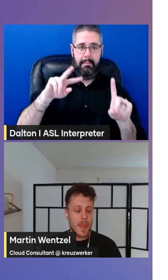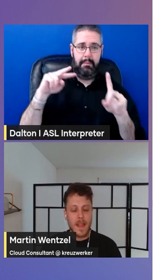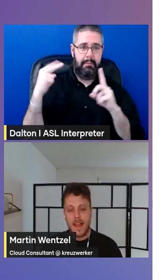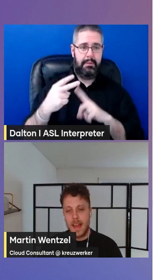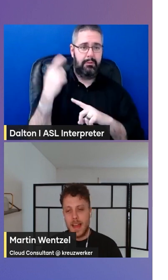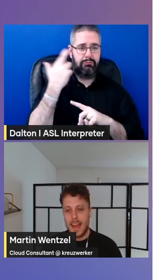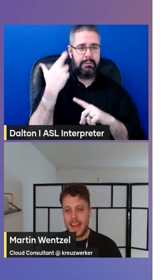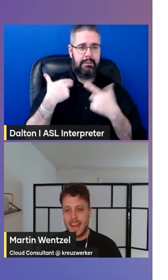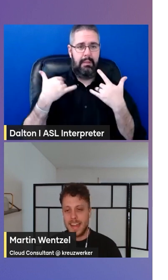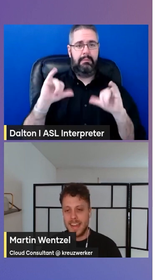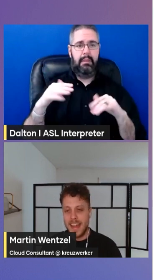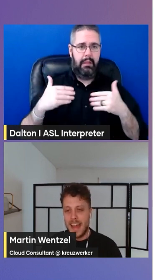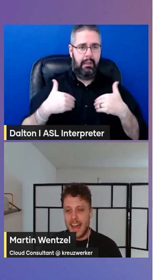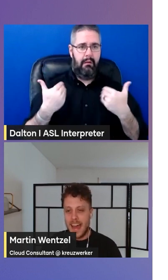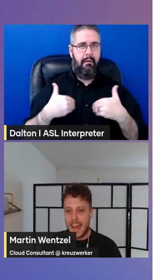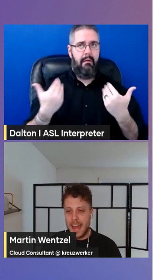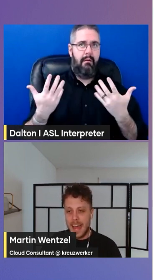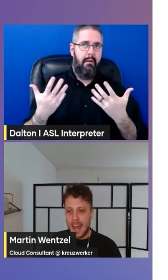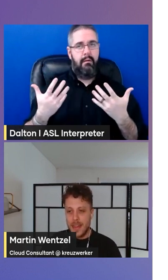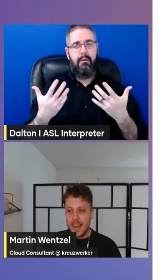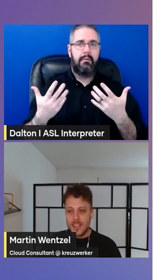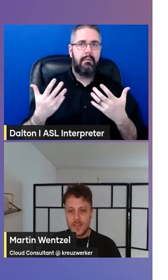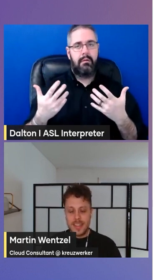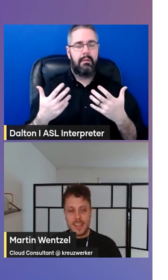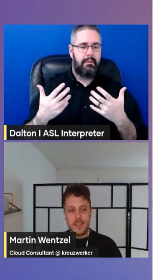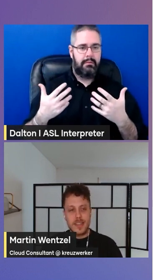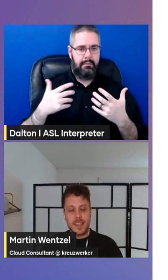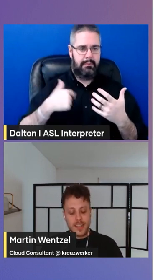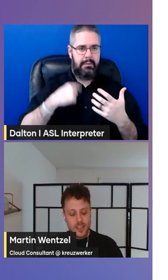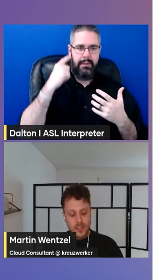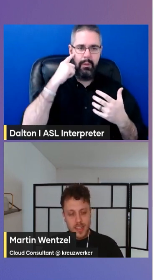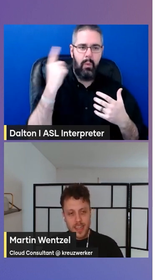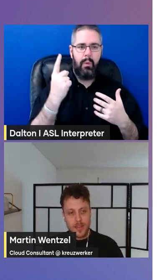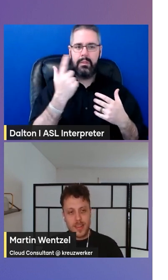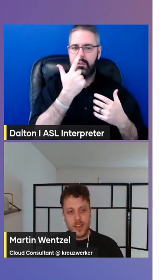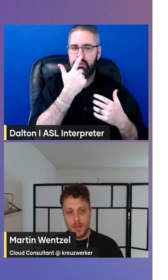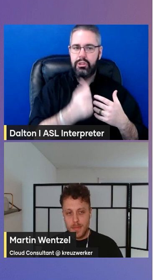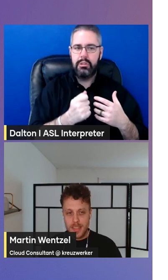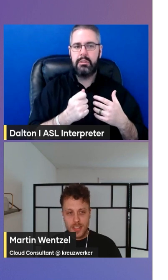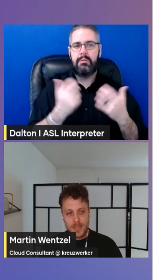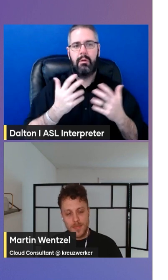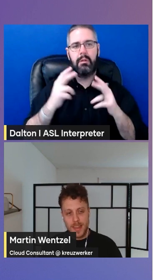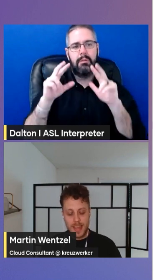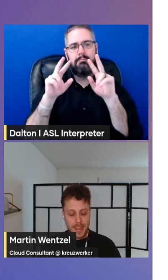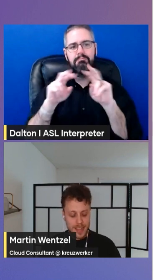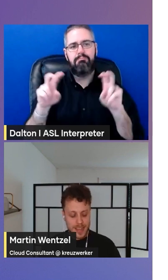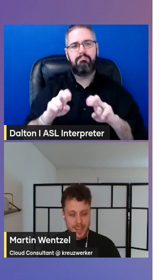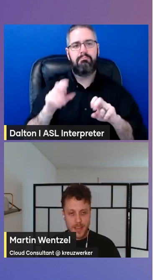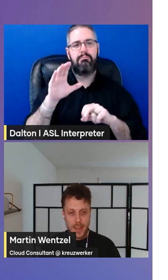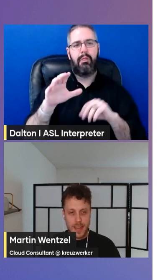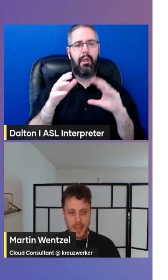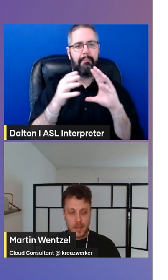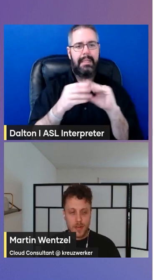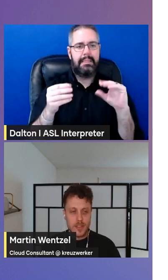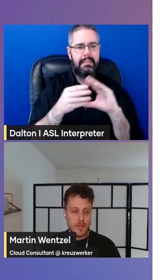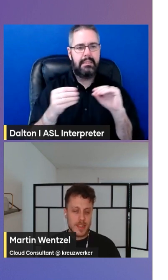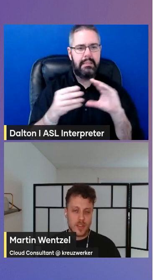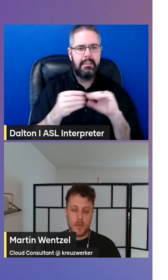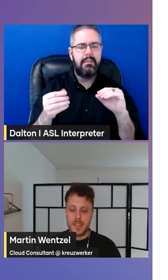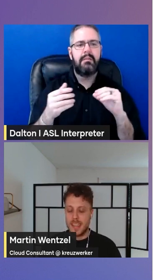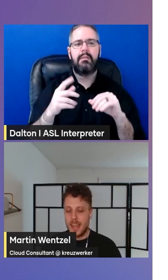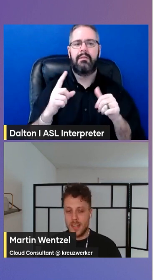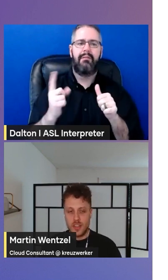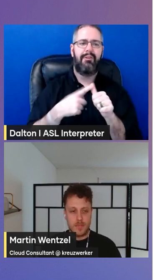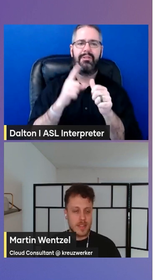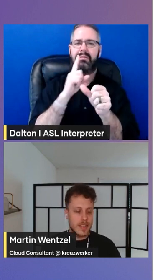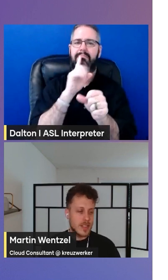young. And I think it's always interesting to take a look at the commit message, and the first commit is